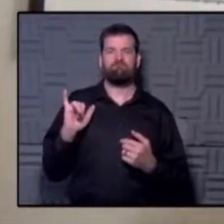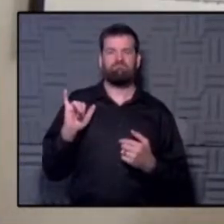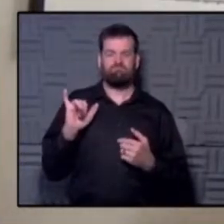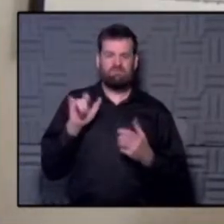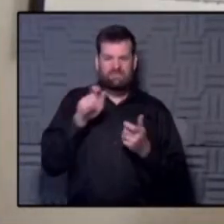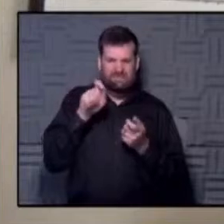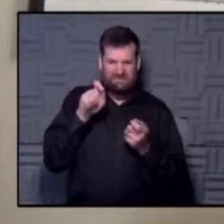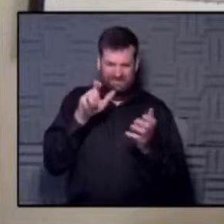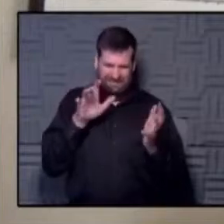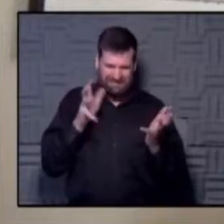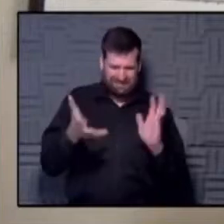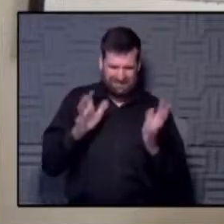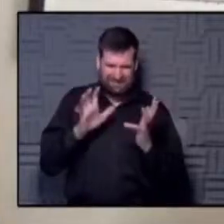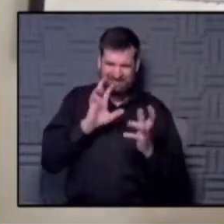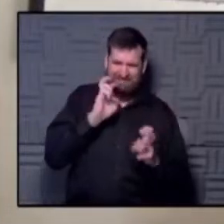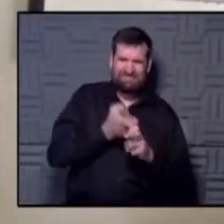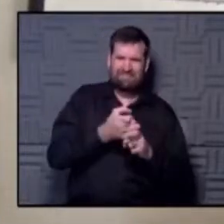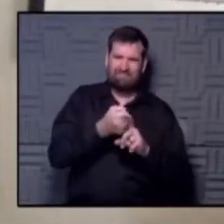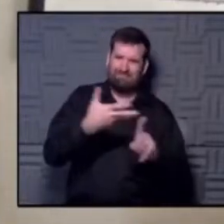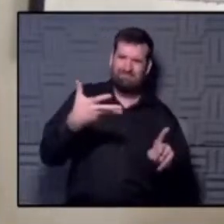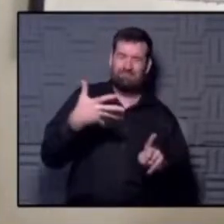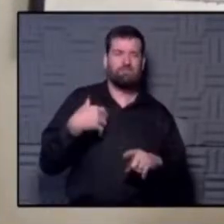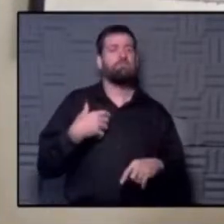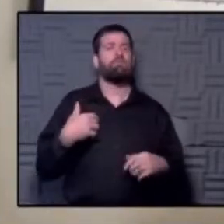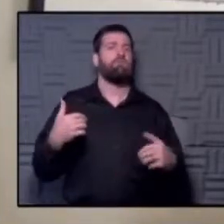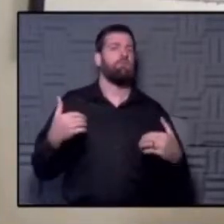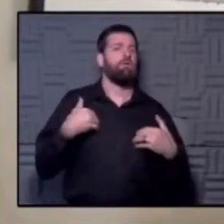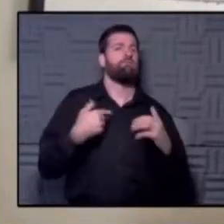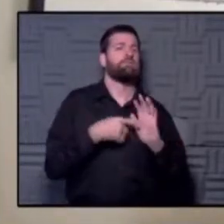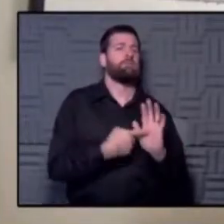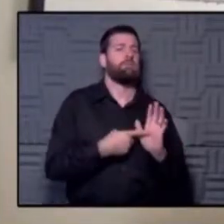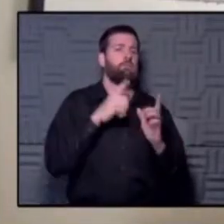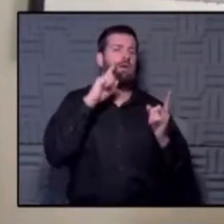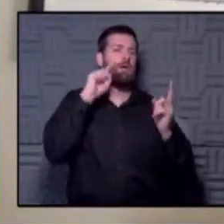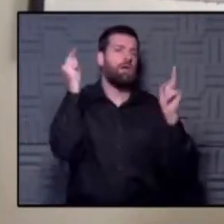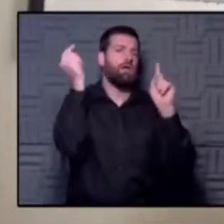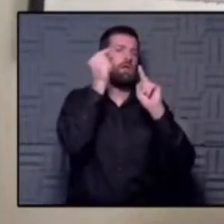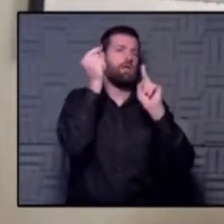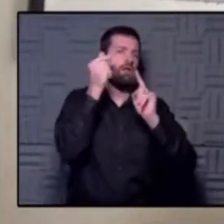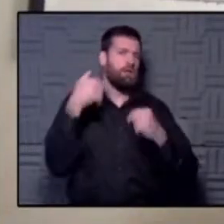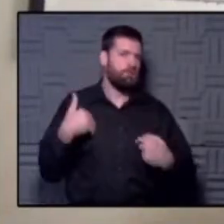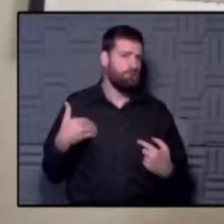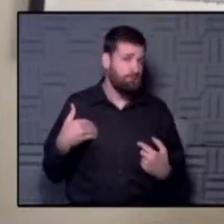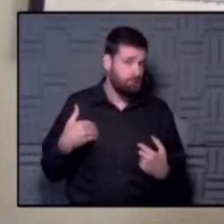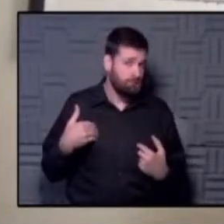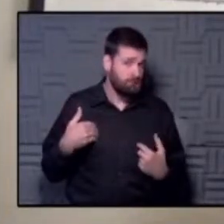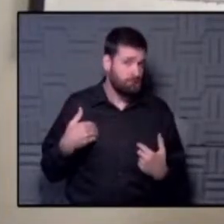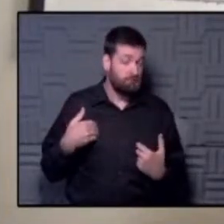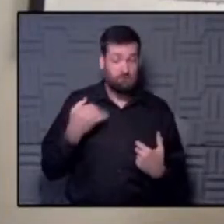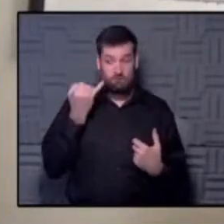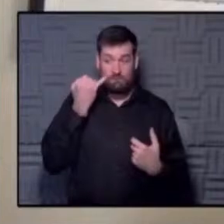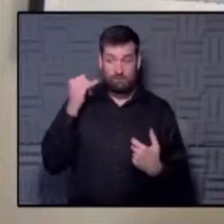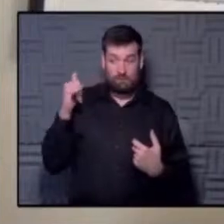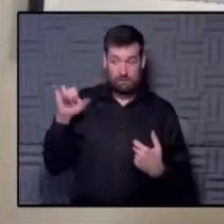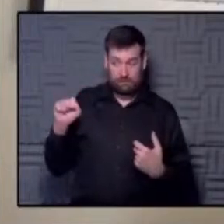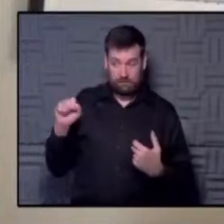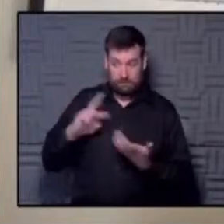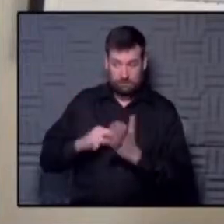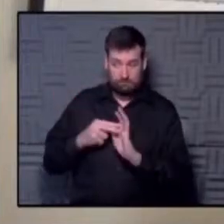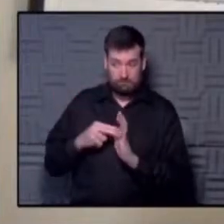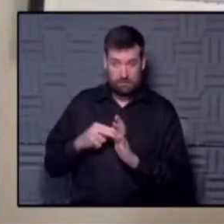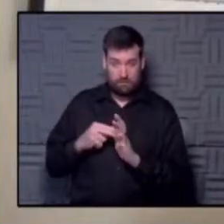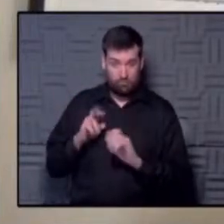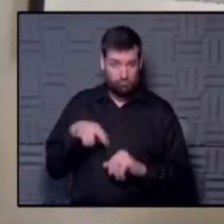nuanced. So the question of, do I have the symptom of a headache, for example? Well, if I do, does that mean I'm at risk